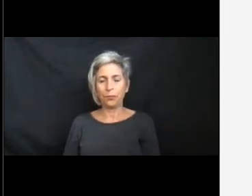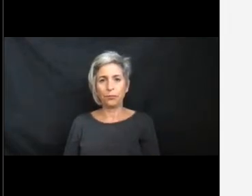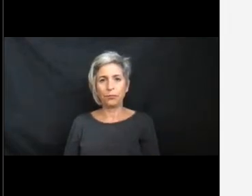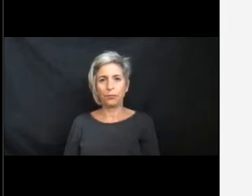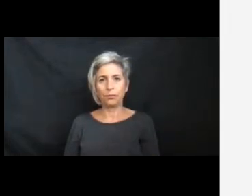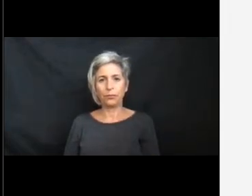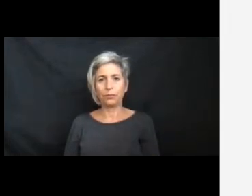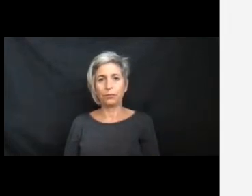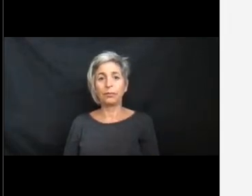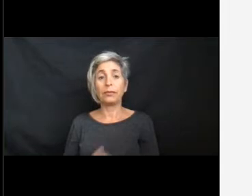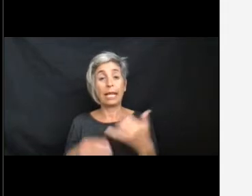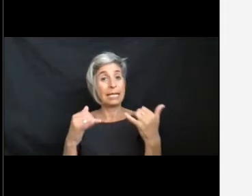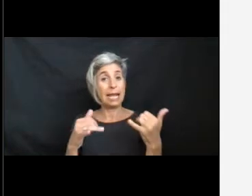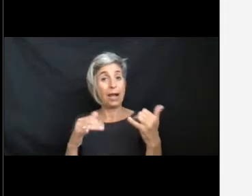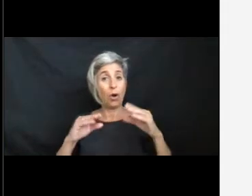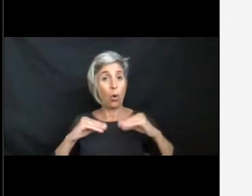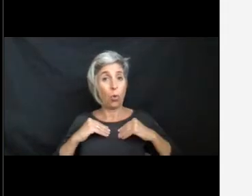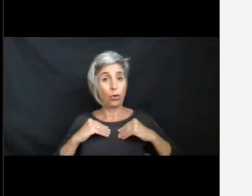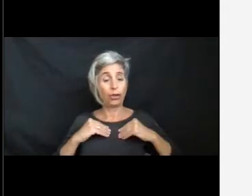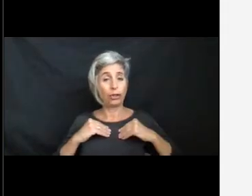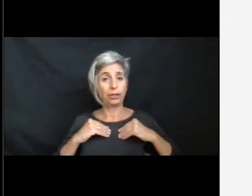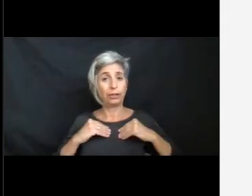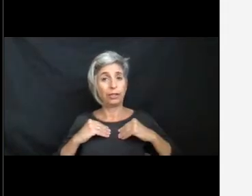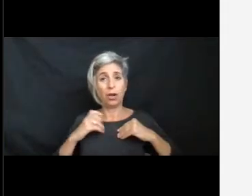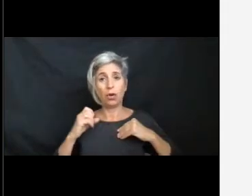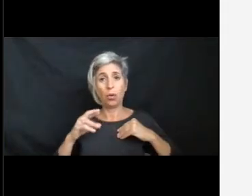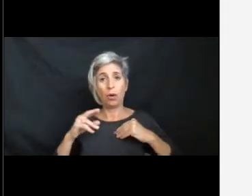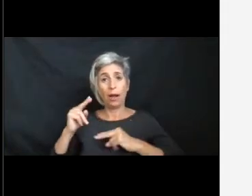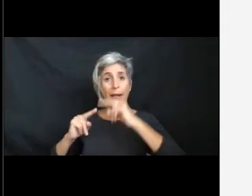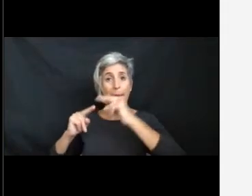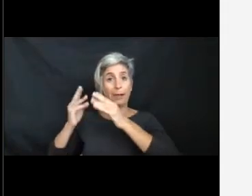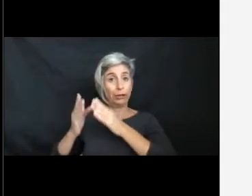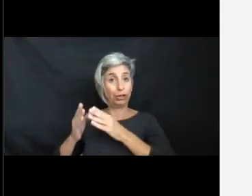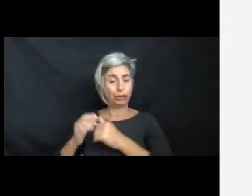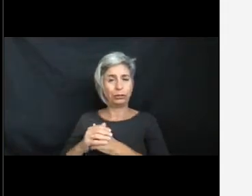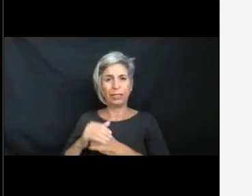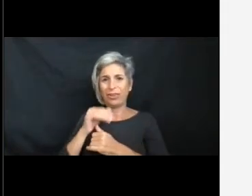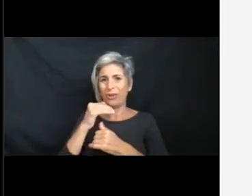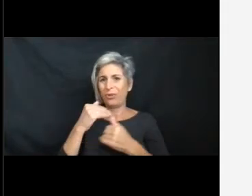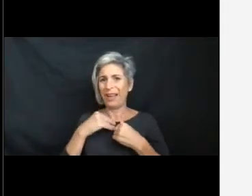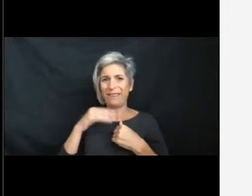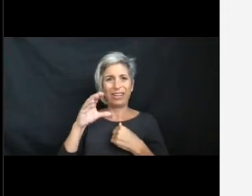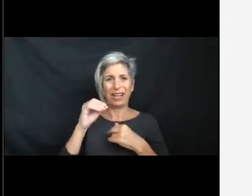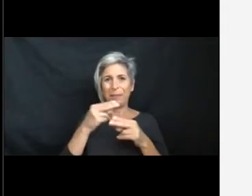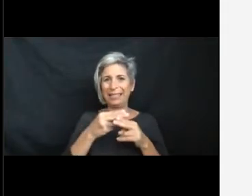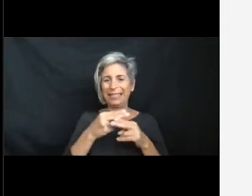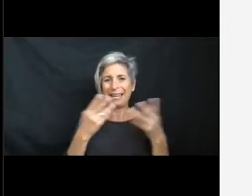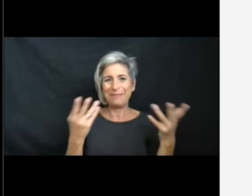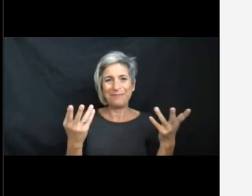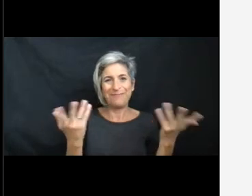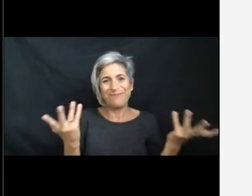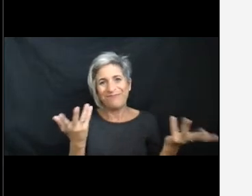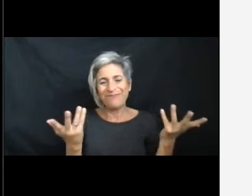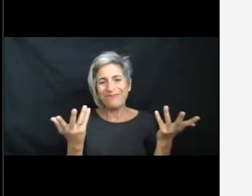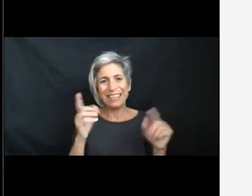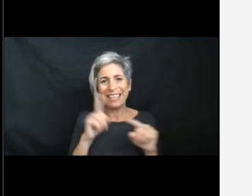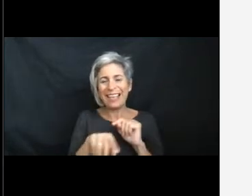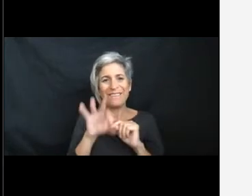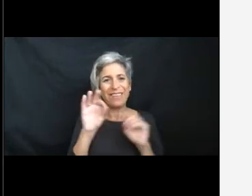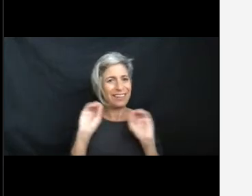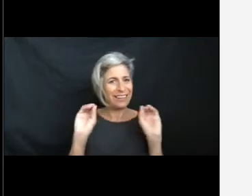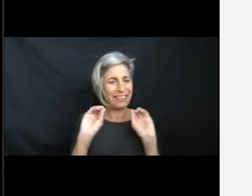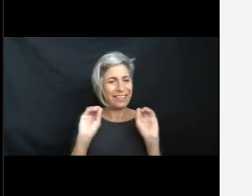let me go to owner builder. I don't have an actual company name to enter here, so I'm not going to find anything. So let me go